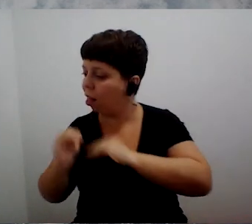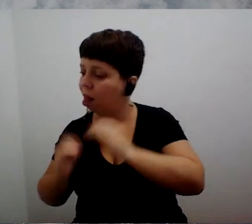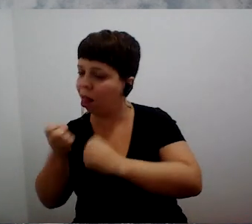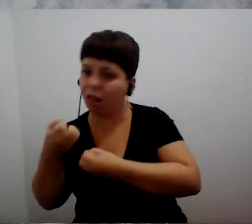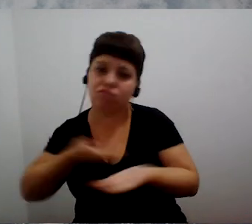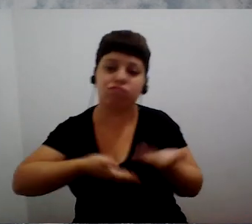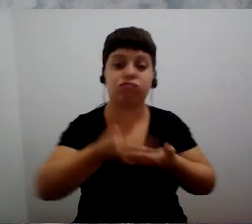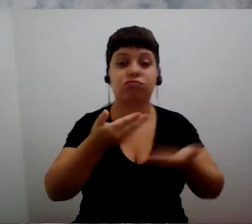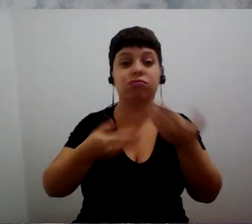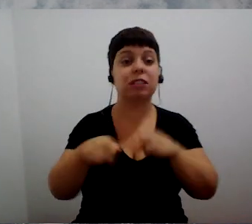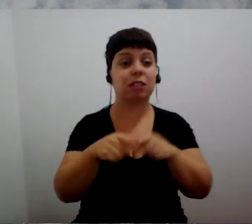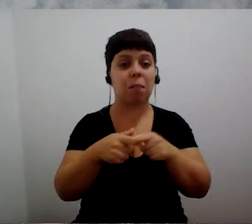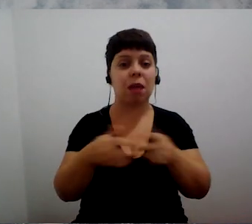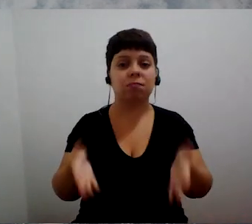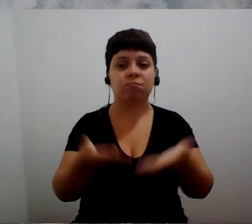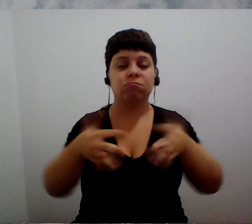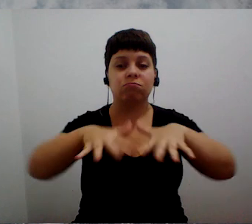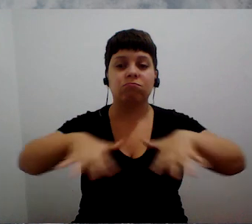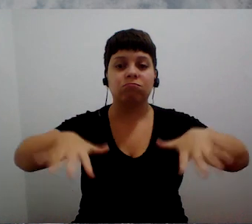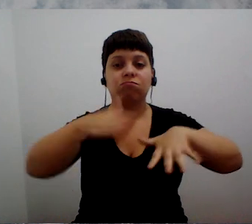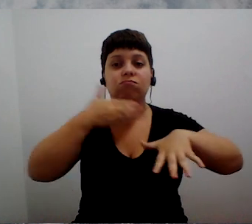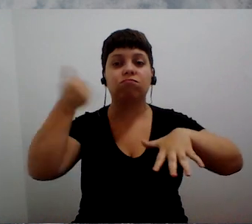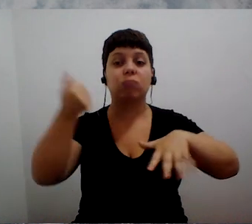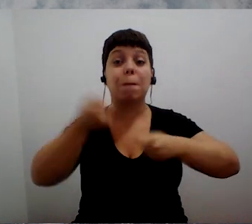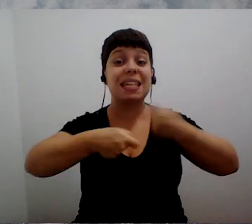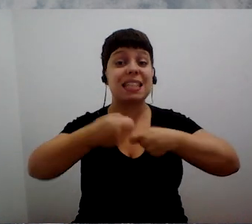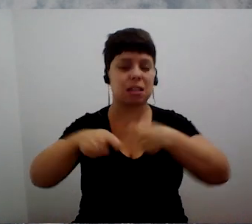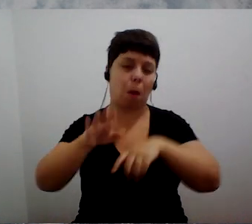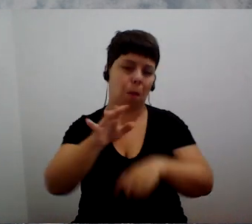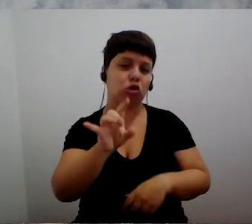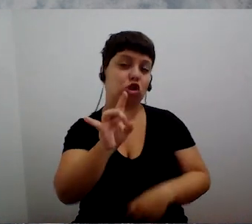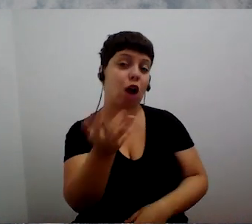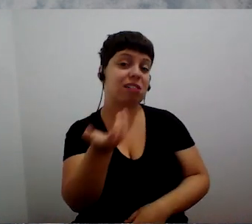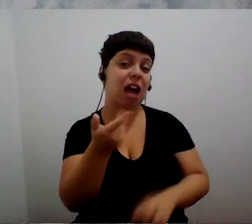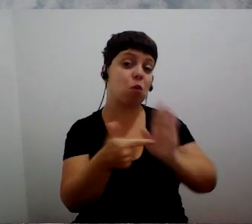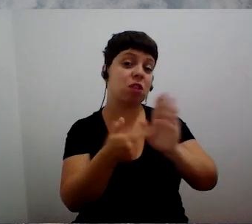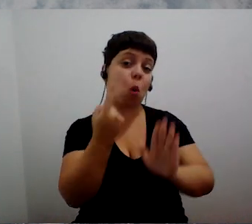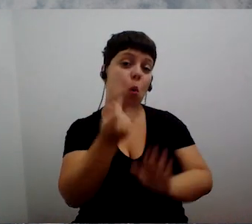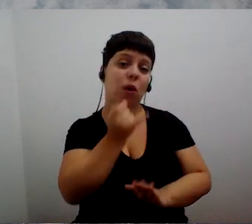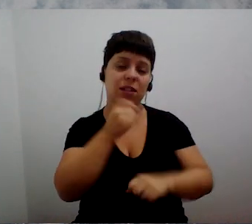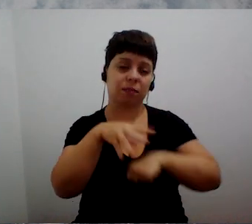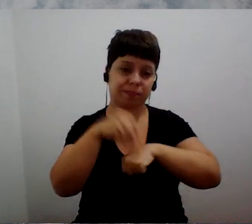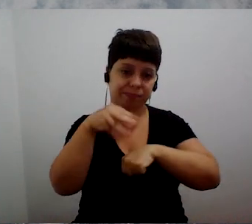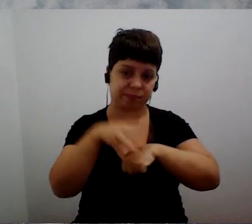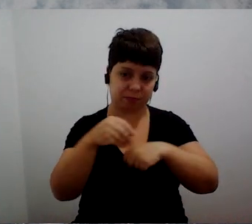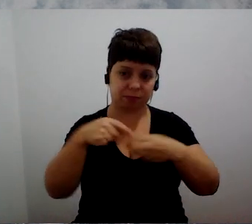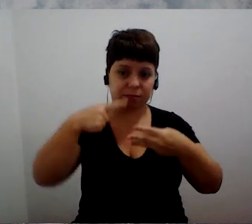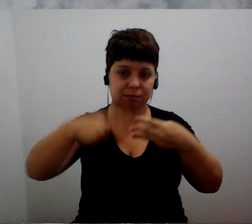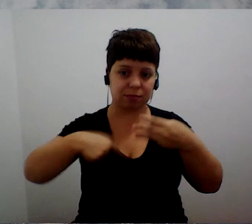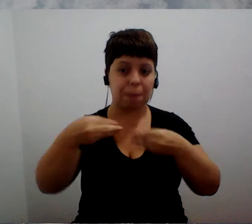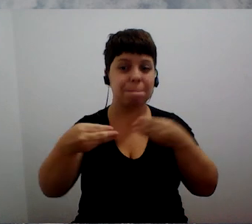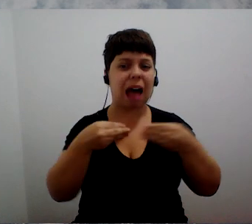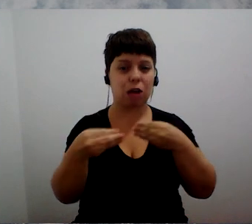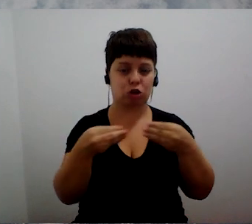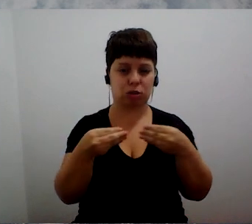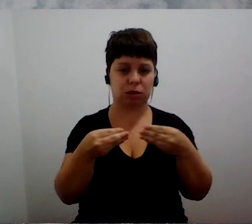exchange of best practices and to create a level playing field for business. And I would just like to highlight an